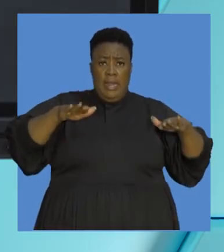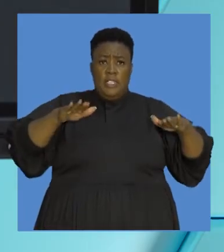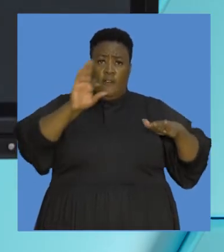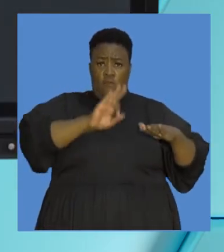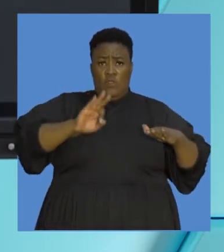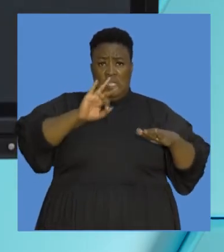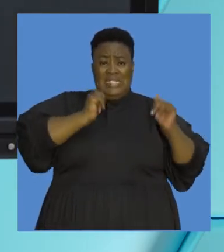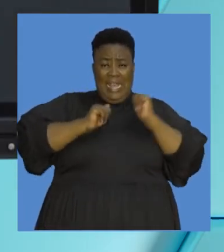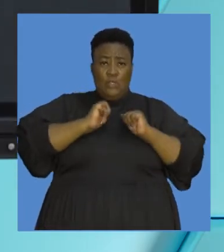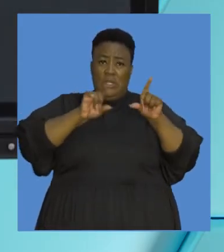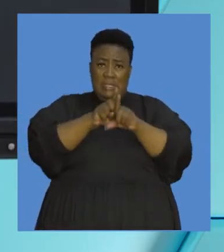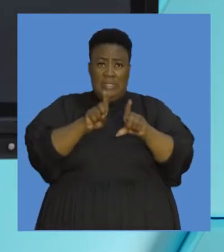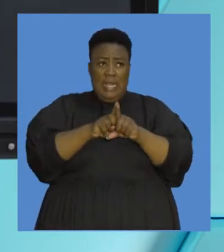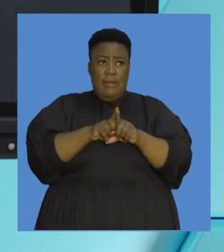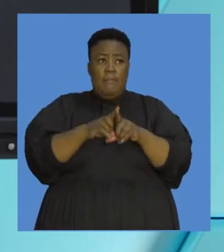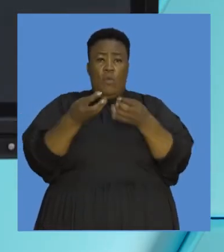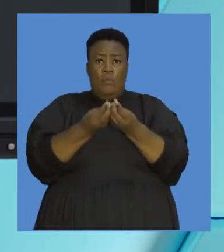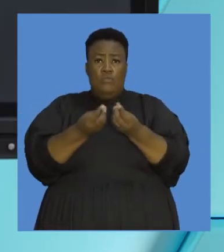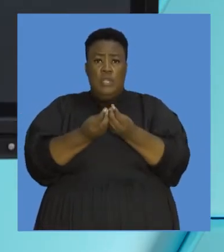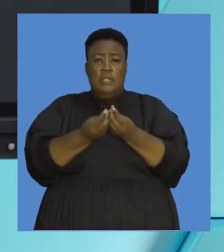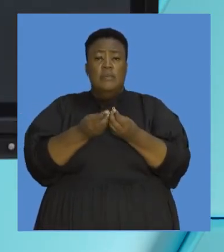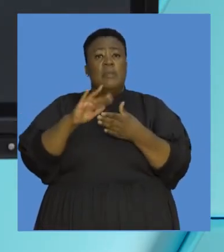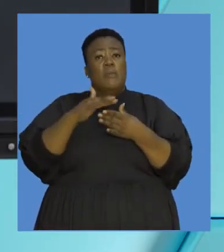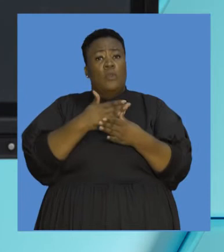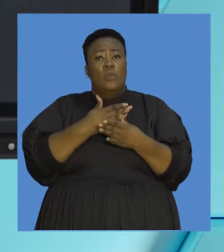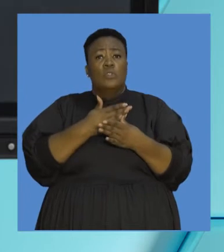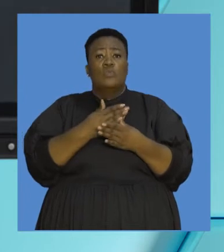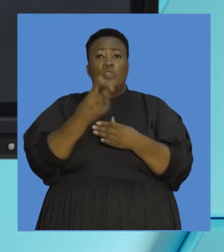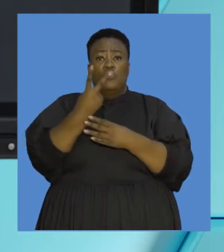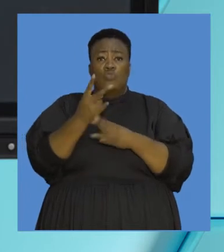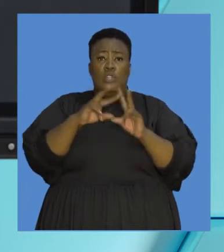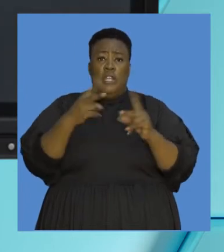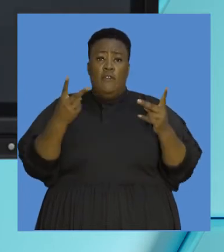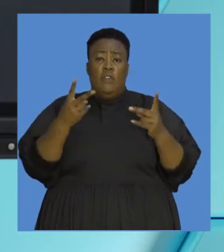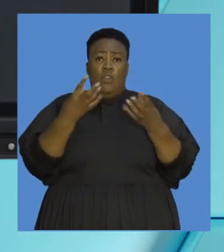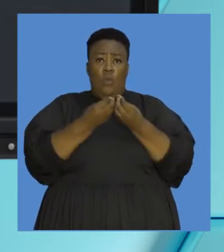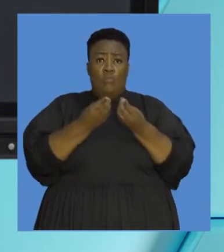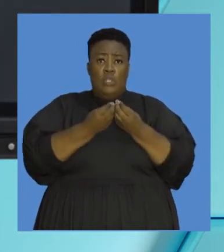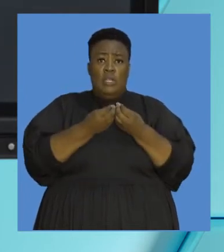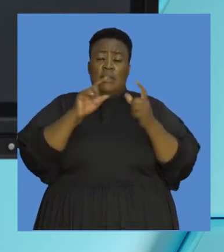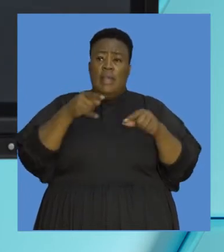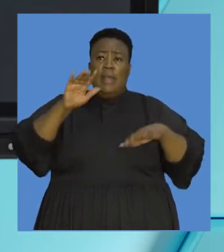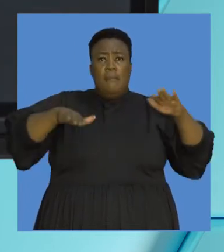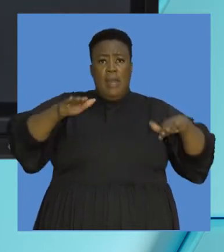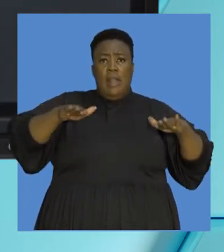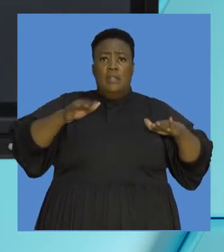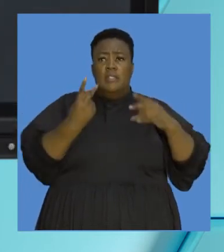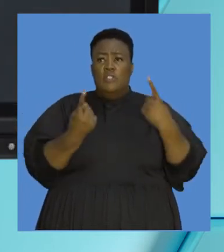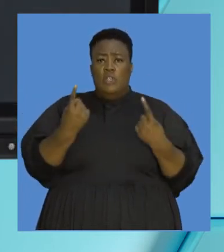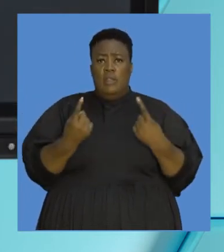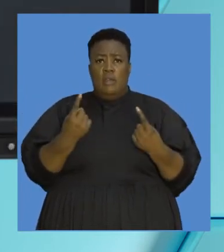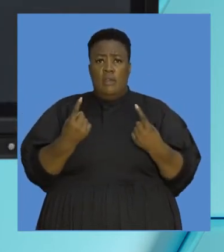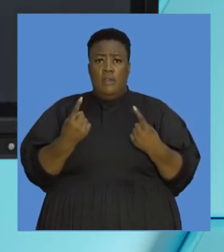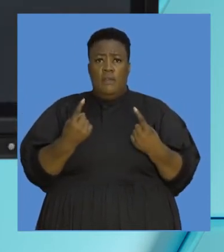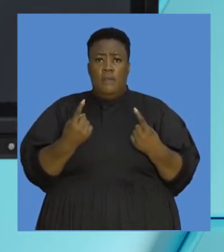Balanced forces act on the same object, but because we've got two different objects, they can't balance each other